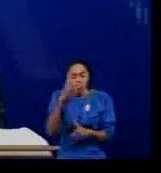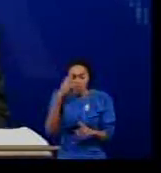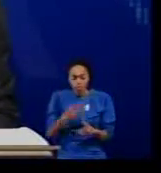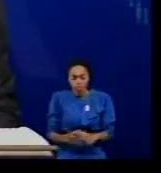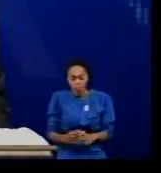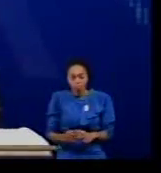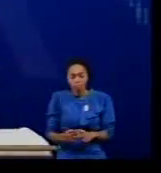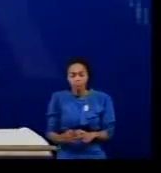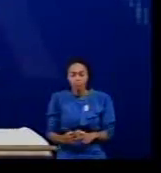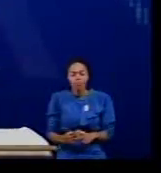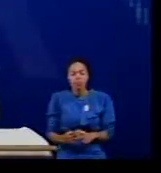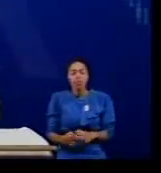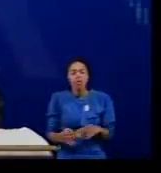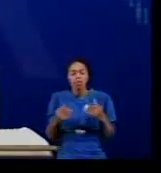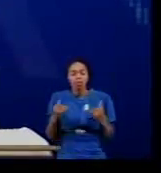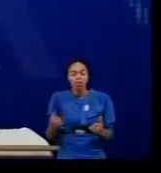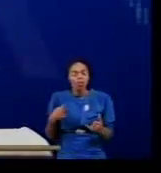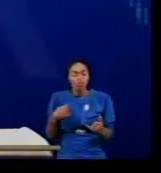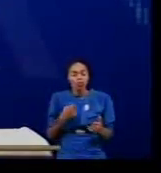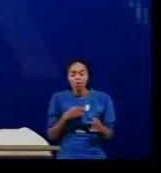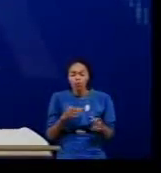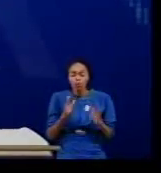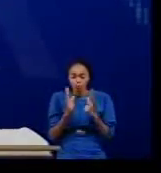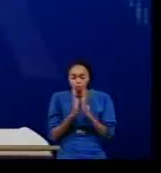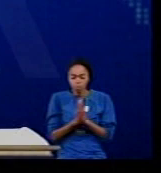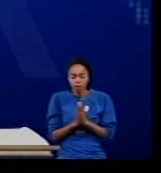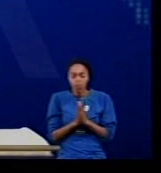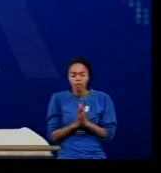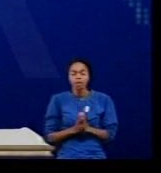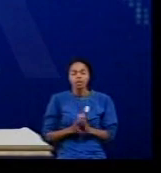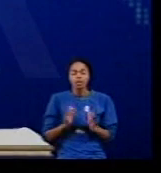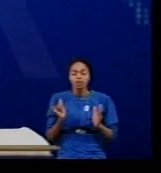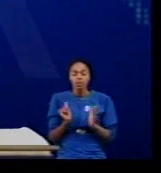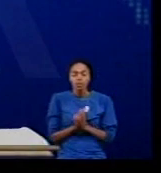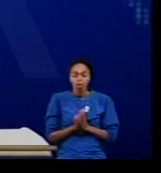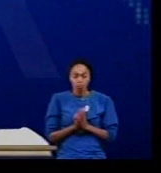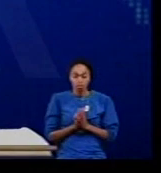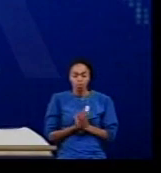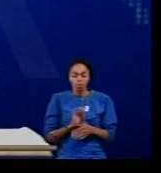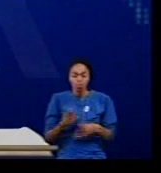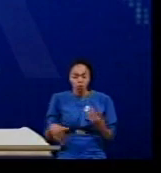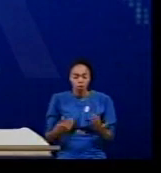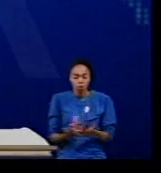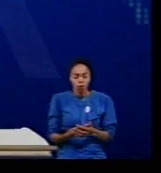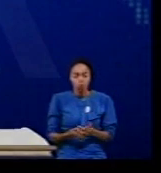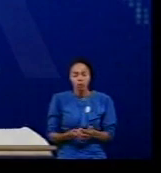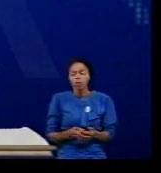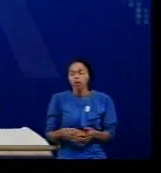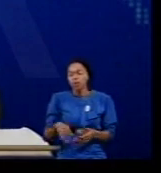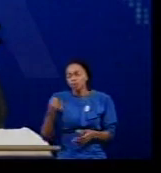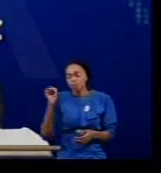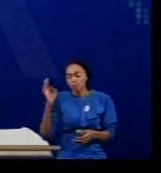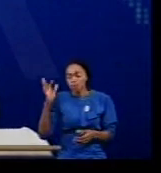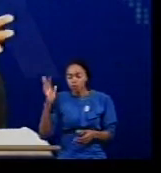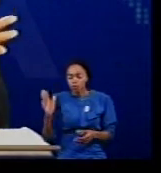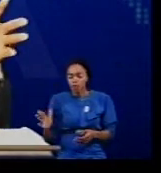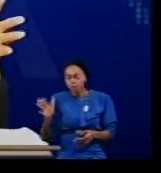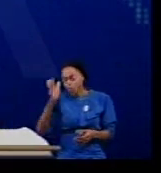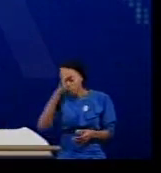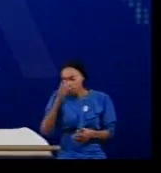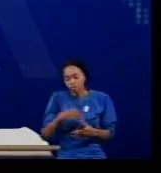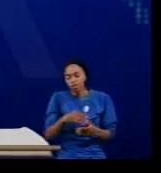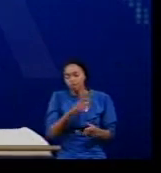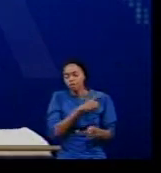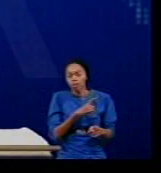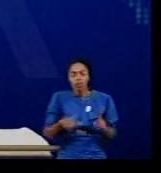verse 3, when Israel had sown, and the Midianites came up, and the Amalekites and the children of the